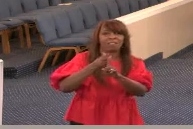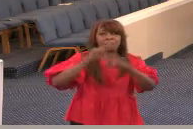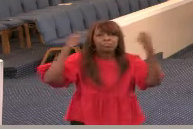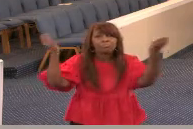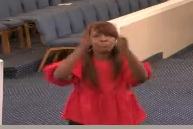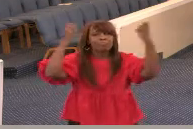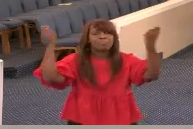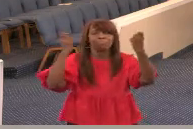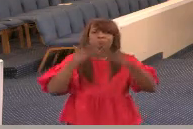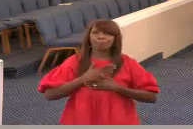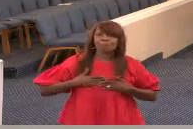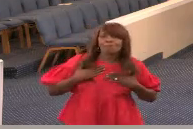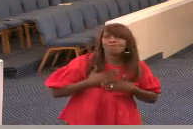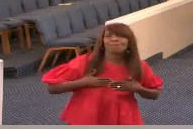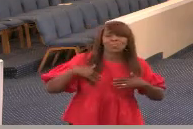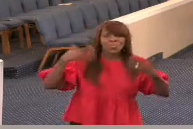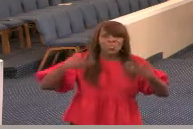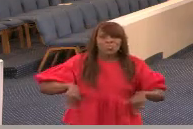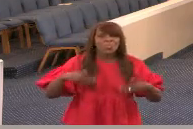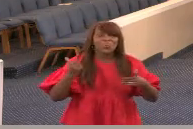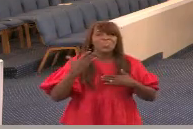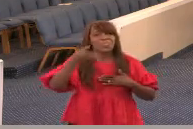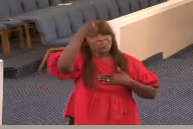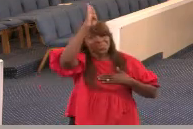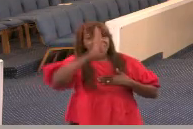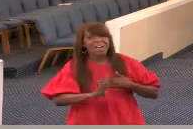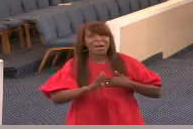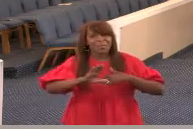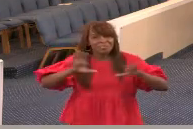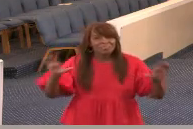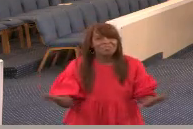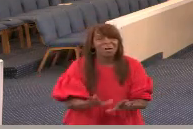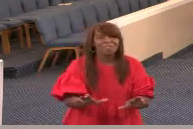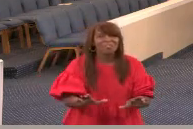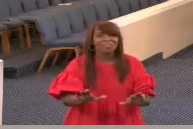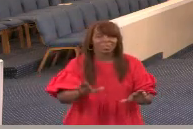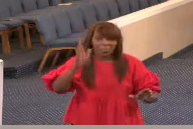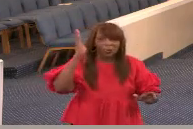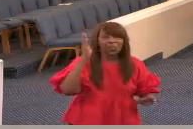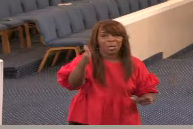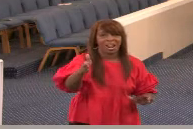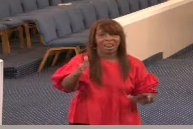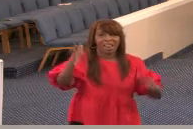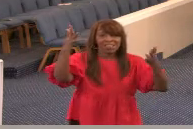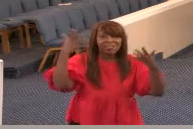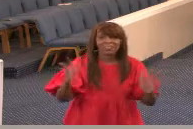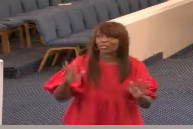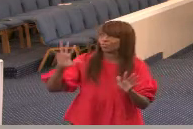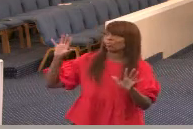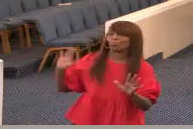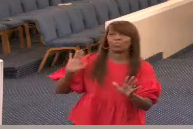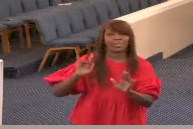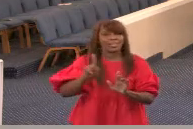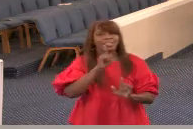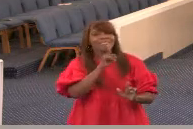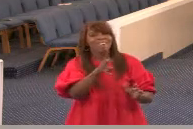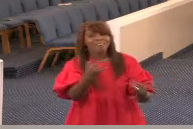appreciate what God has done, is doing, and shall do.